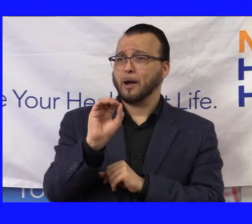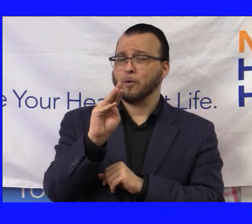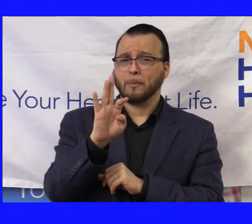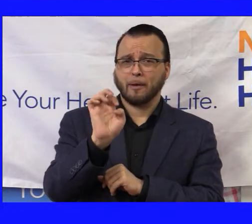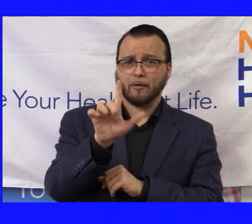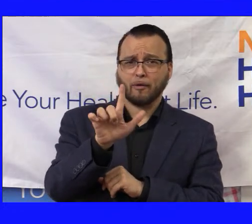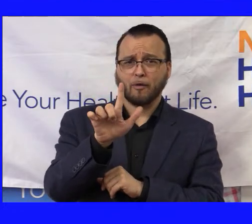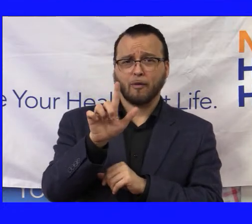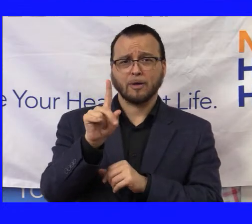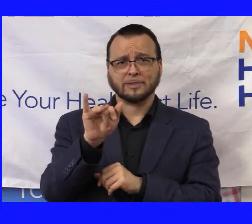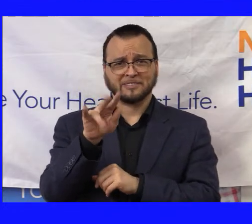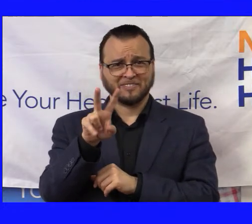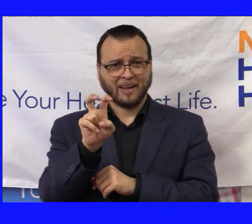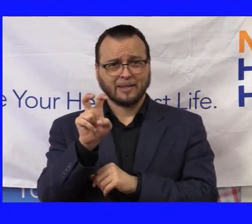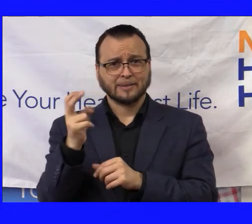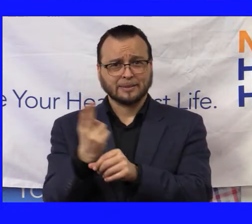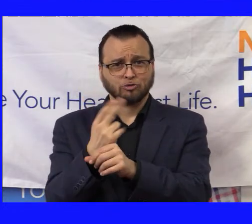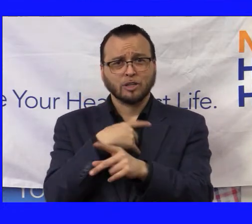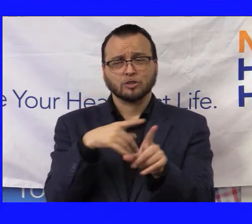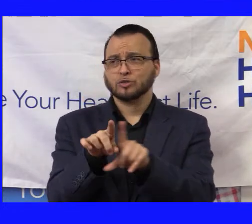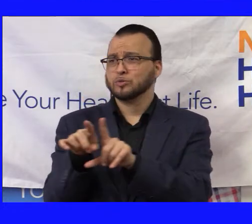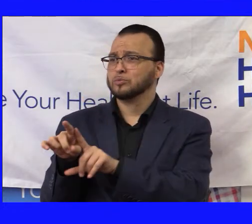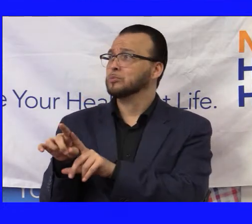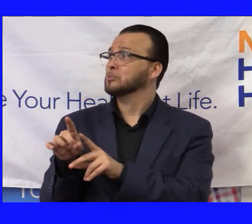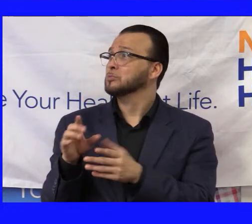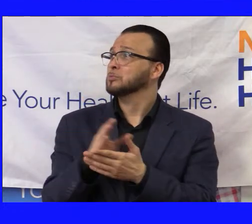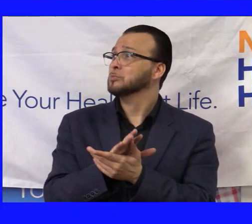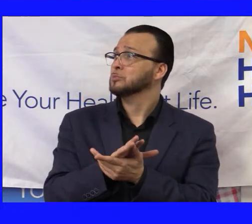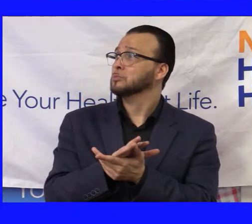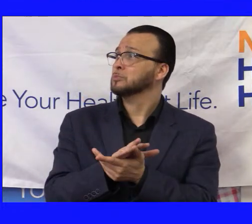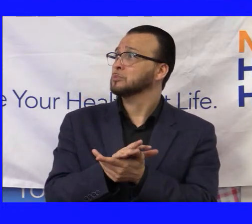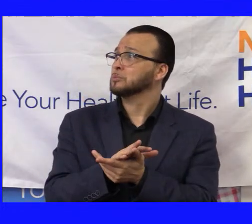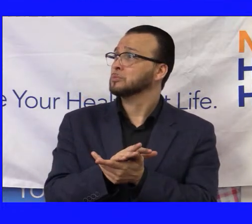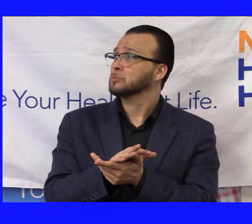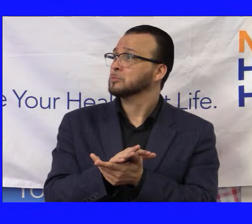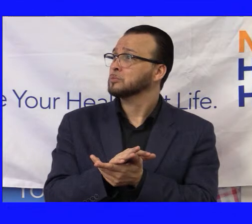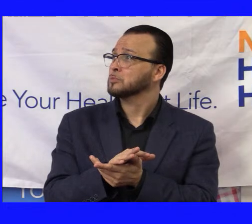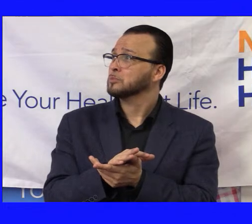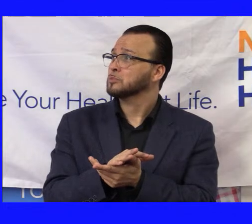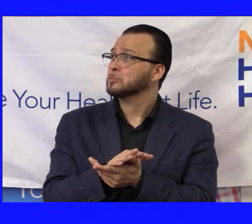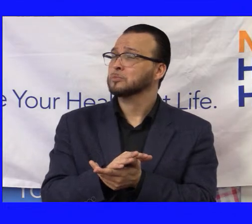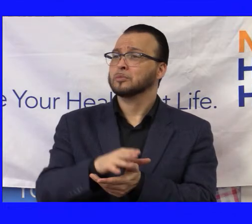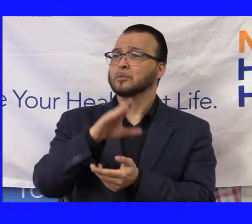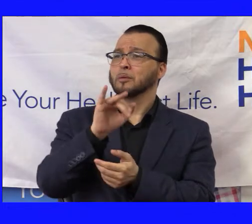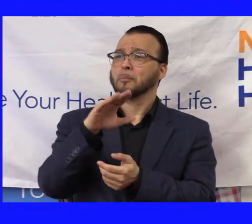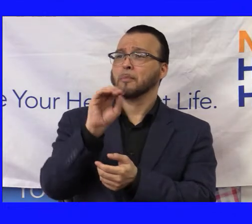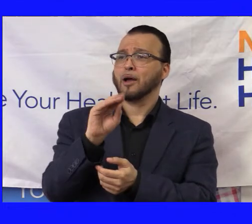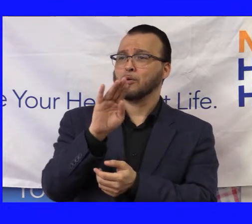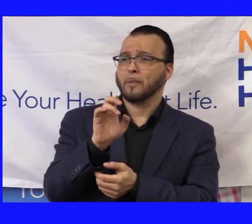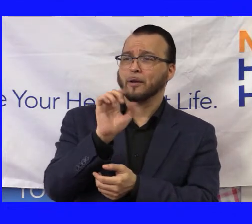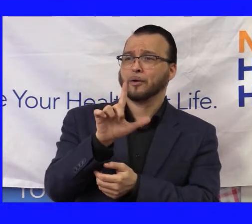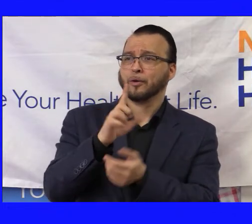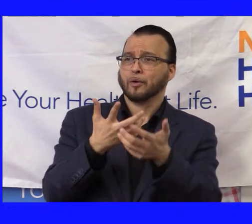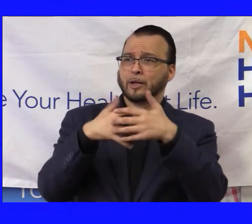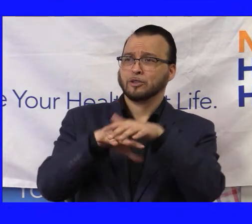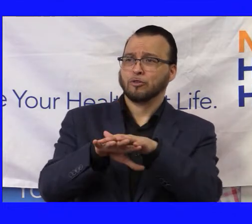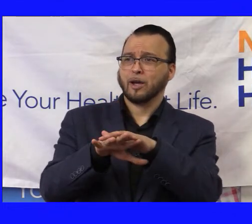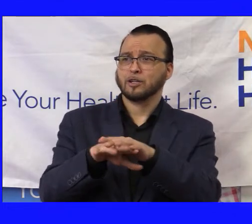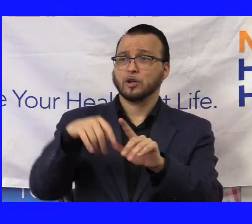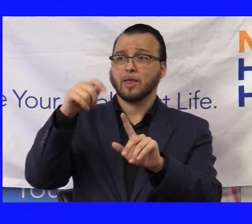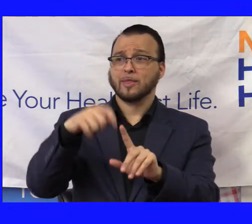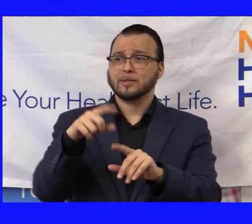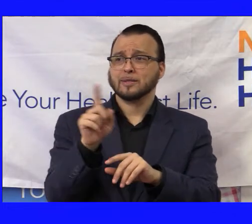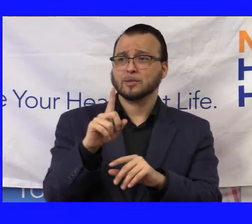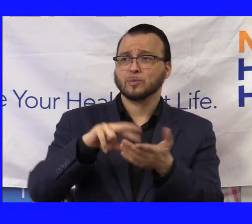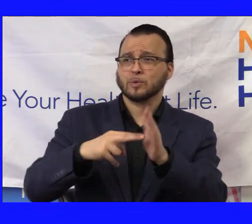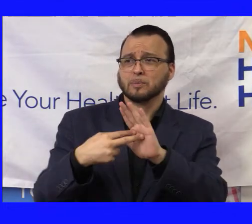biomedical device integration, as well as my chart. Michael? Thank you so much. So biomedical integration, this is where